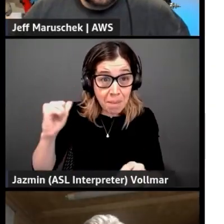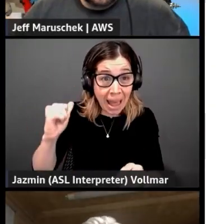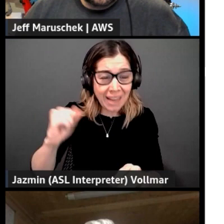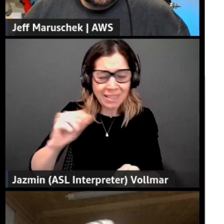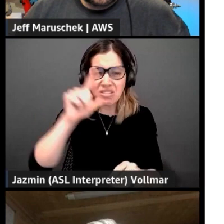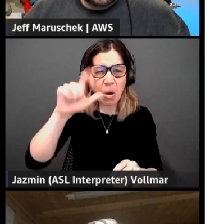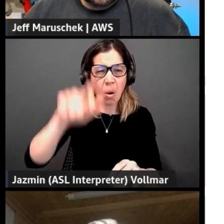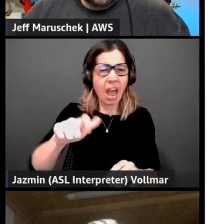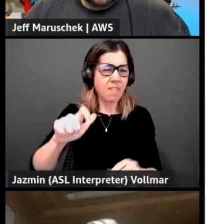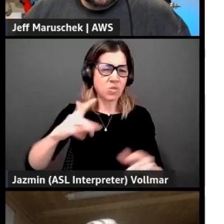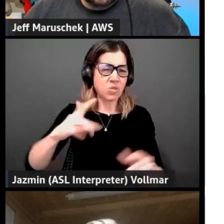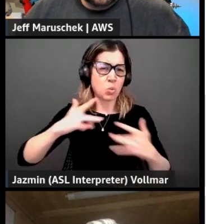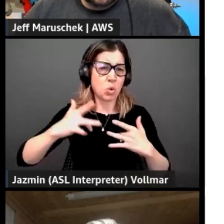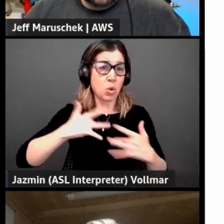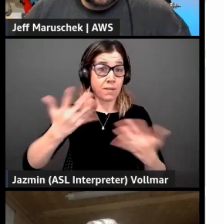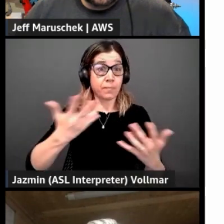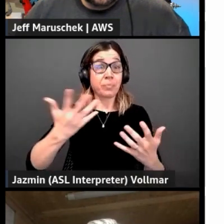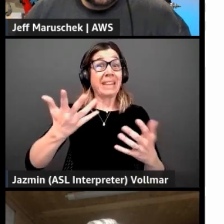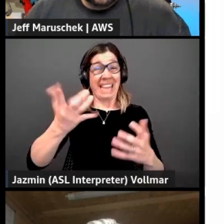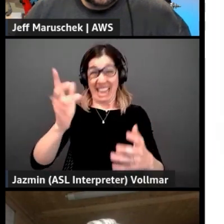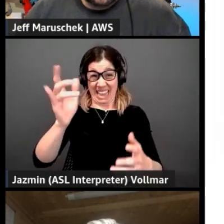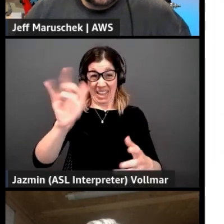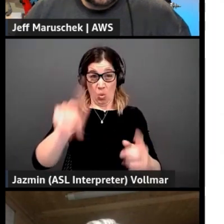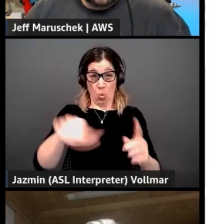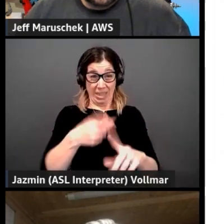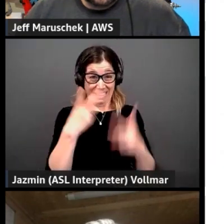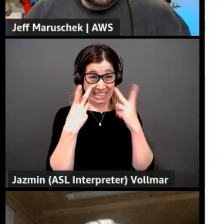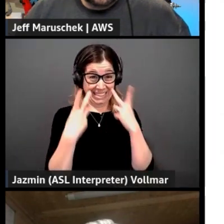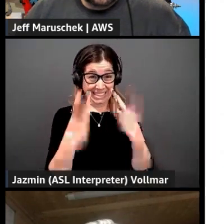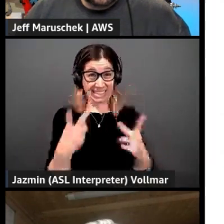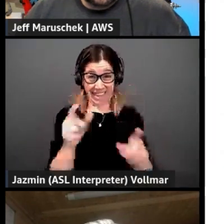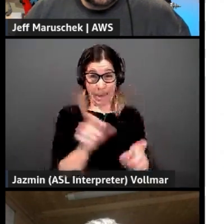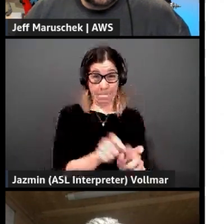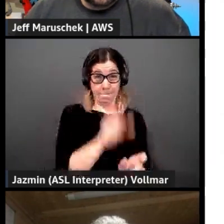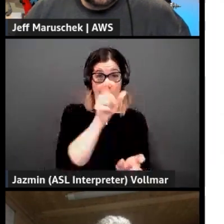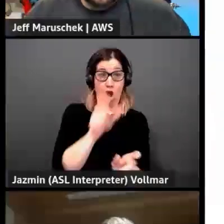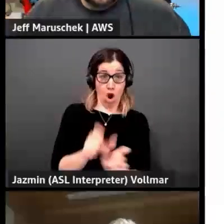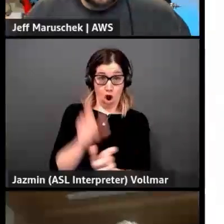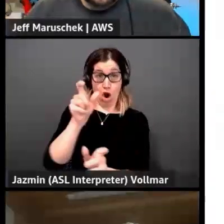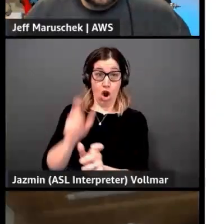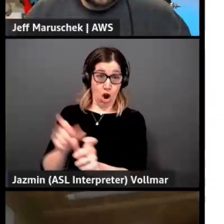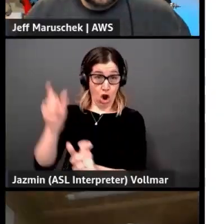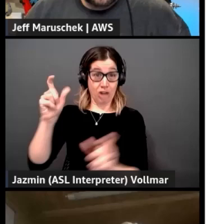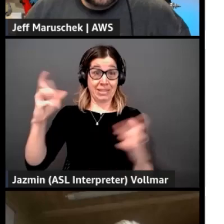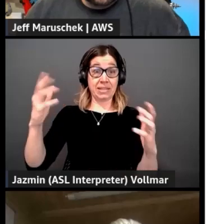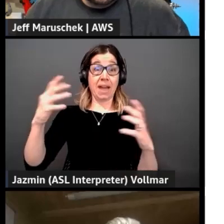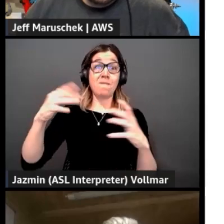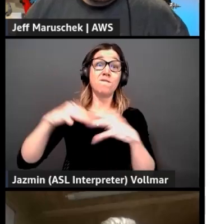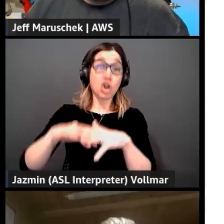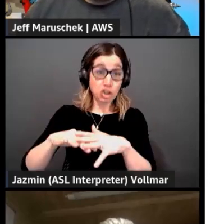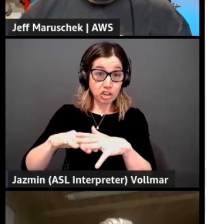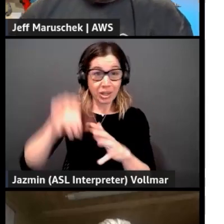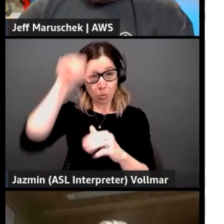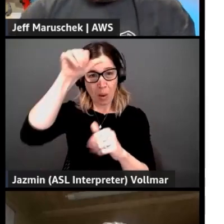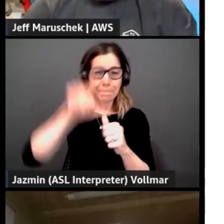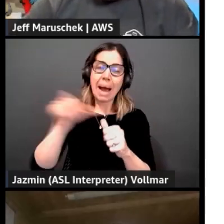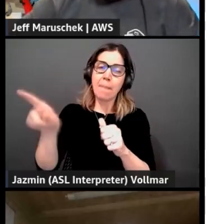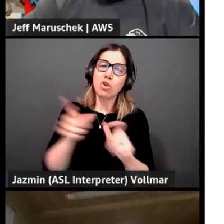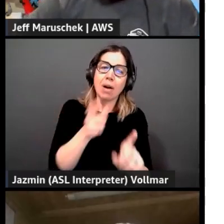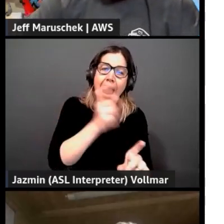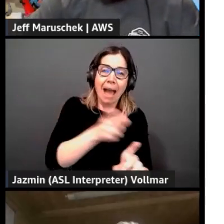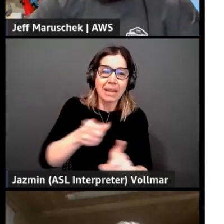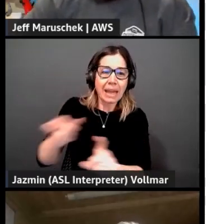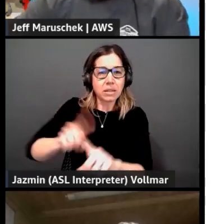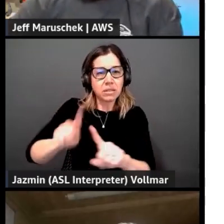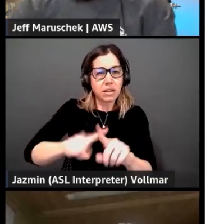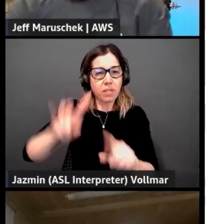in the backend, what it does, that the minute it sees these bars converging around here, it starts to, again, remember, it's allocating IPs to you because it knows your